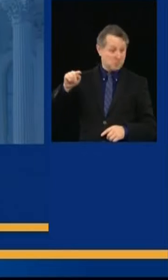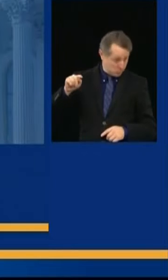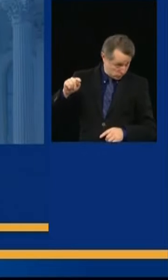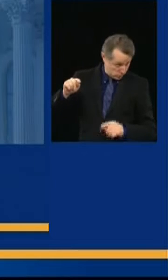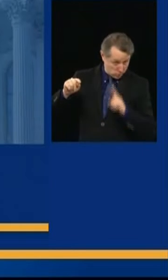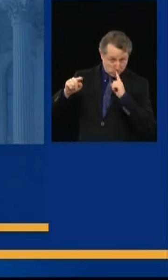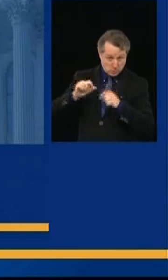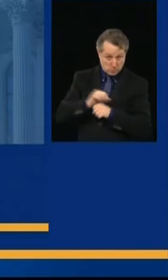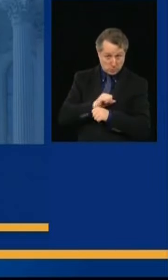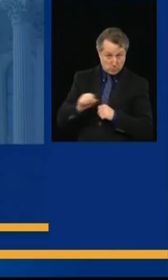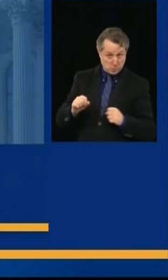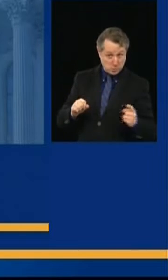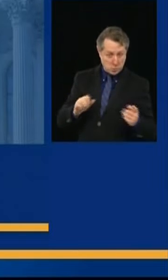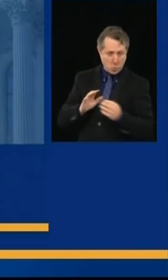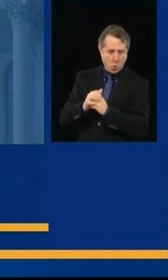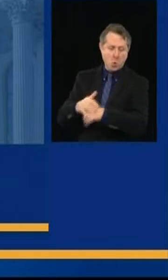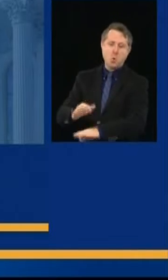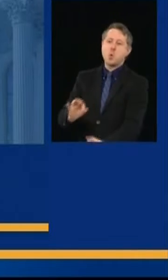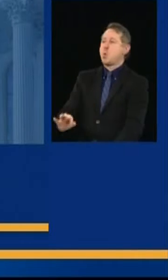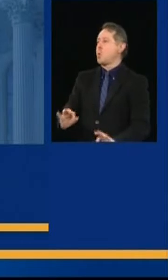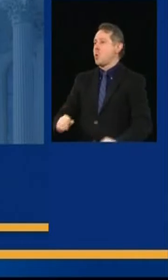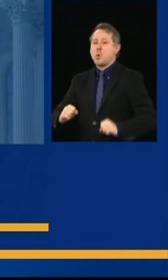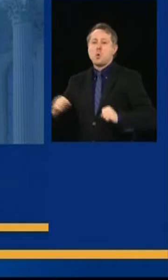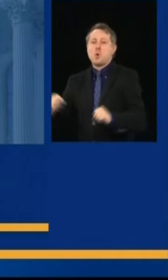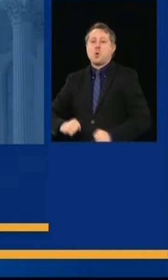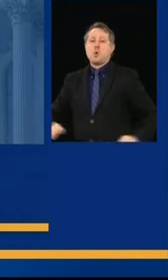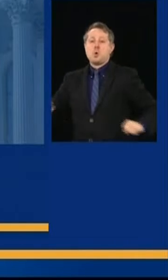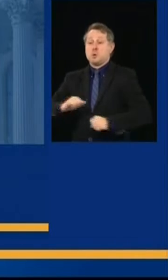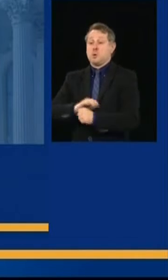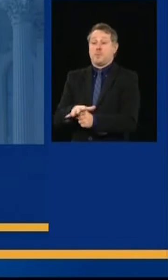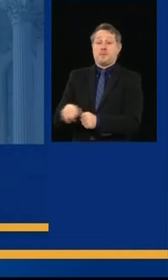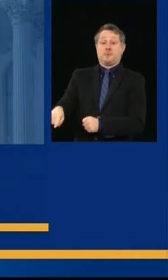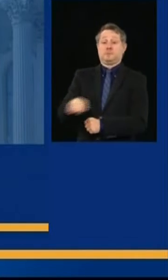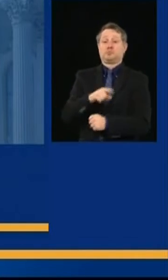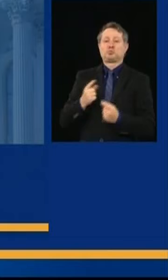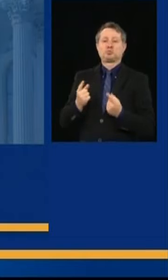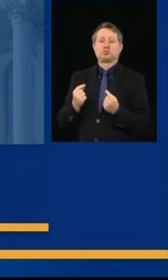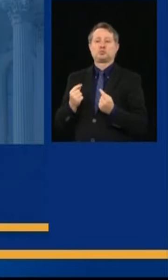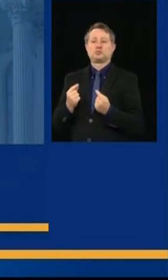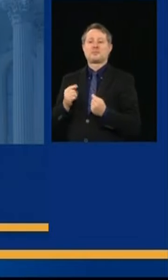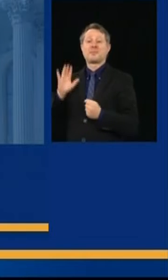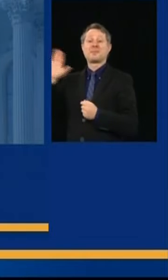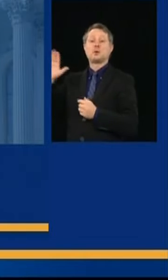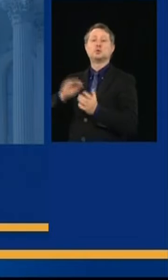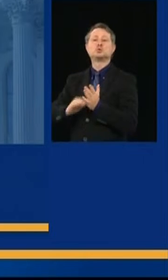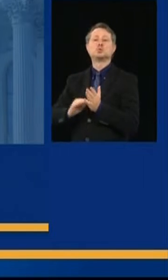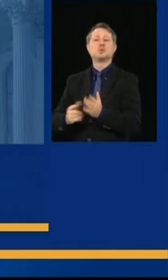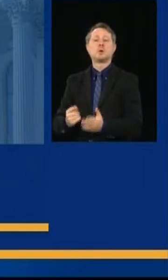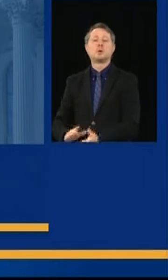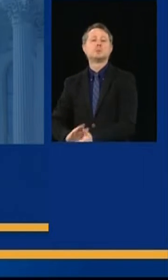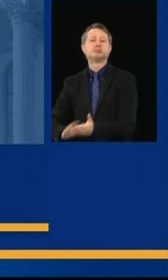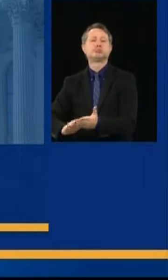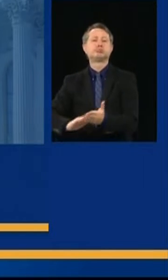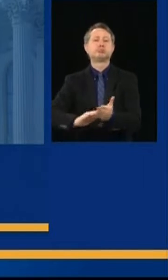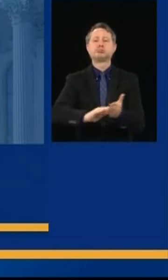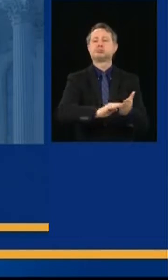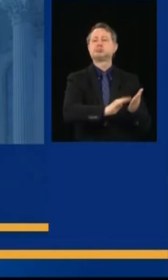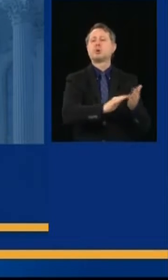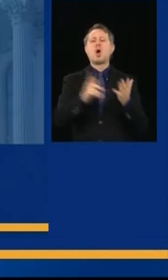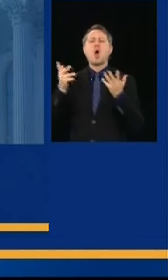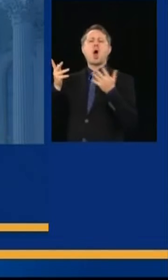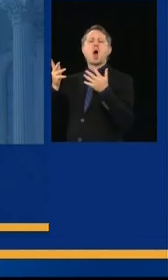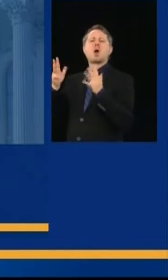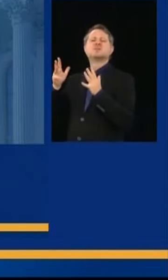this pandemic as an excuse to lay off workers. They're already telling analysts that